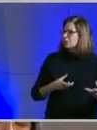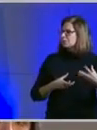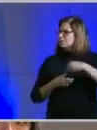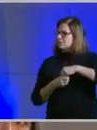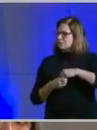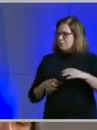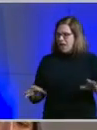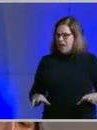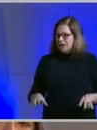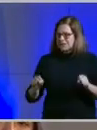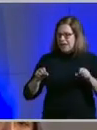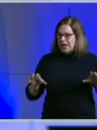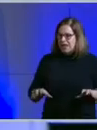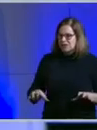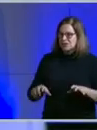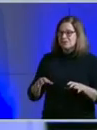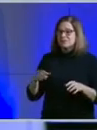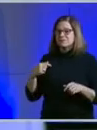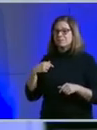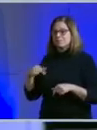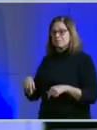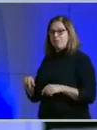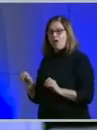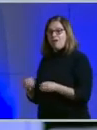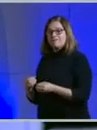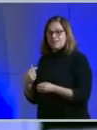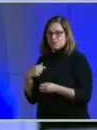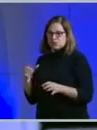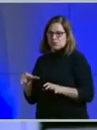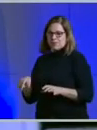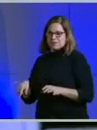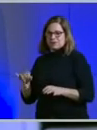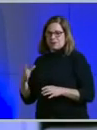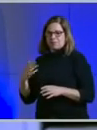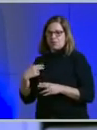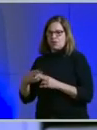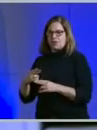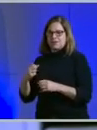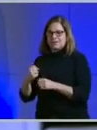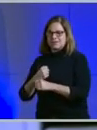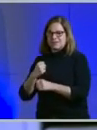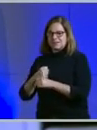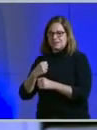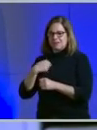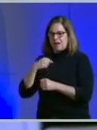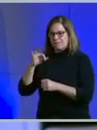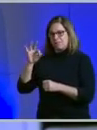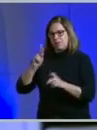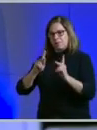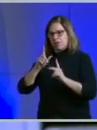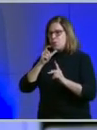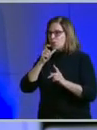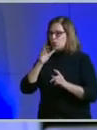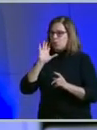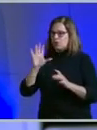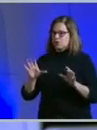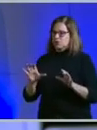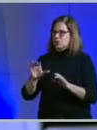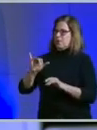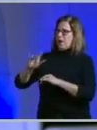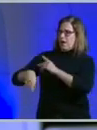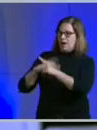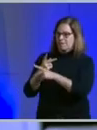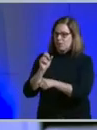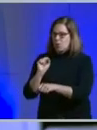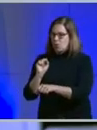office profiles those who are with the highest likelihood to commit violent acts or to be victims of violent acts. And there's a correlation between that